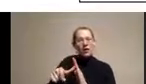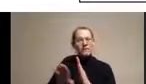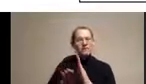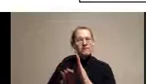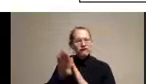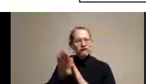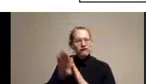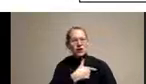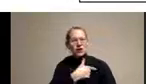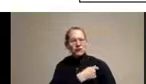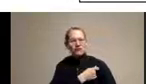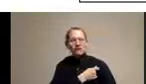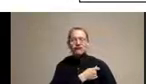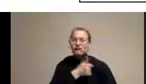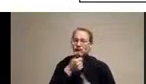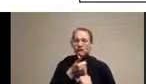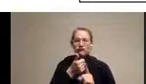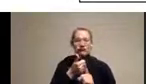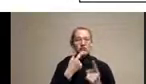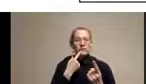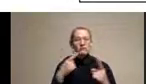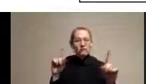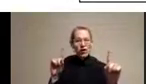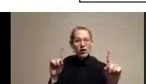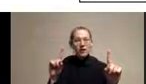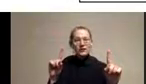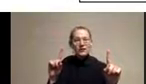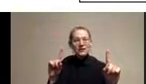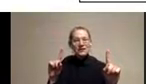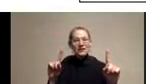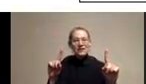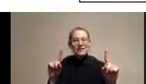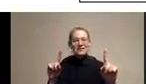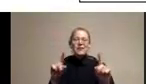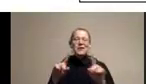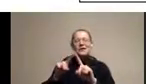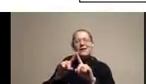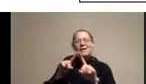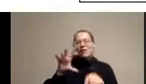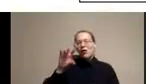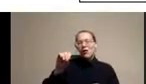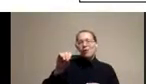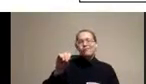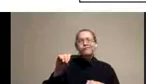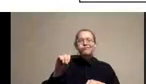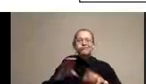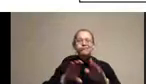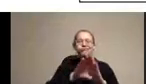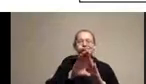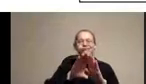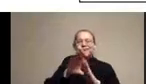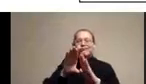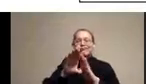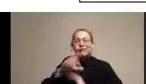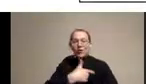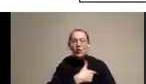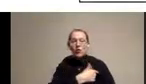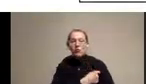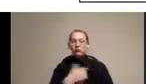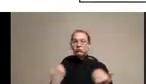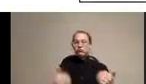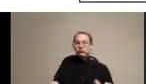effective in clinical trials. Things like J&J vaccine coming soon after, showing themselves to be very effective. That is really remarkable. And it's a sign of a